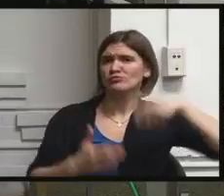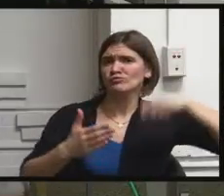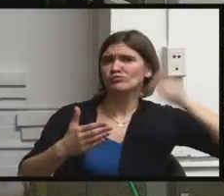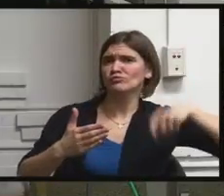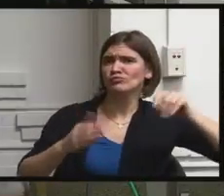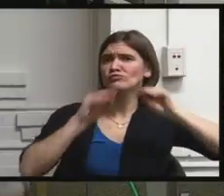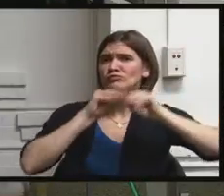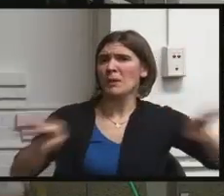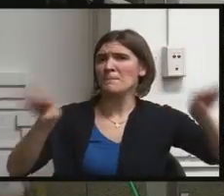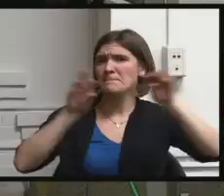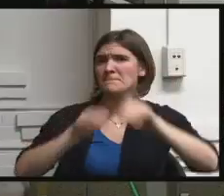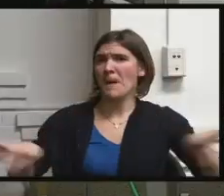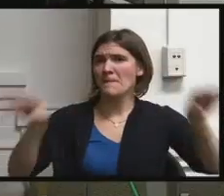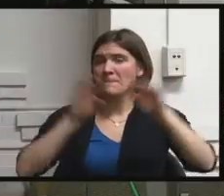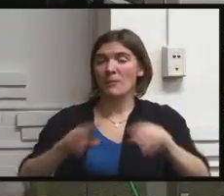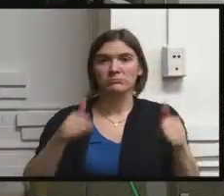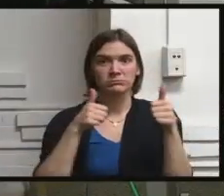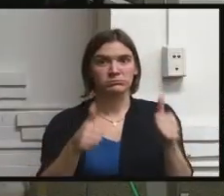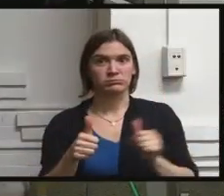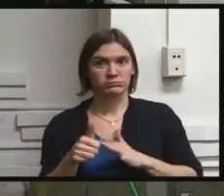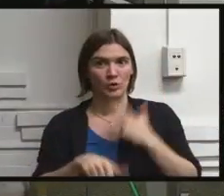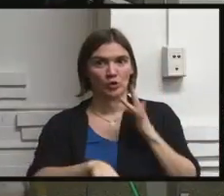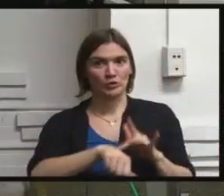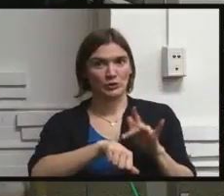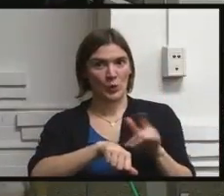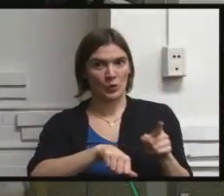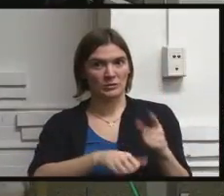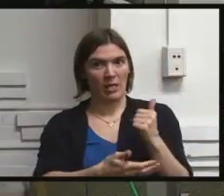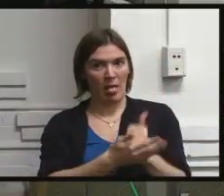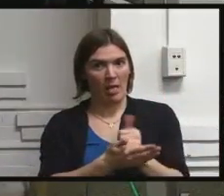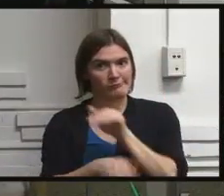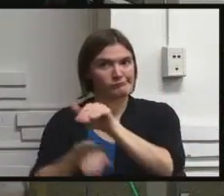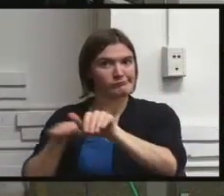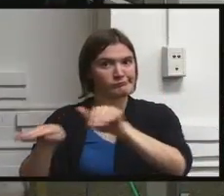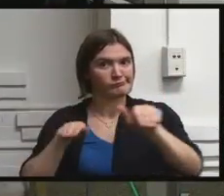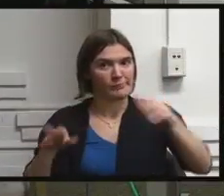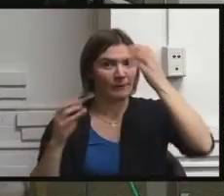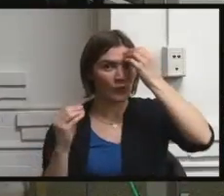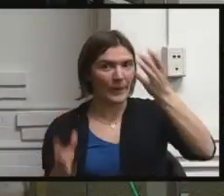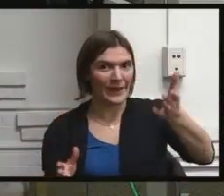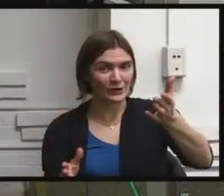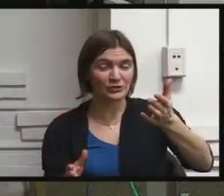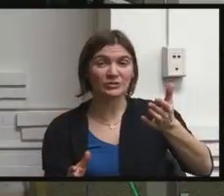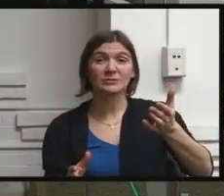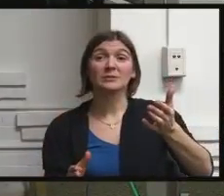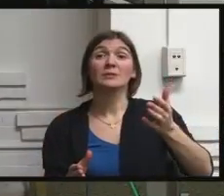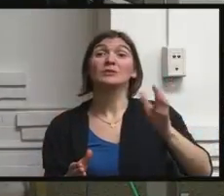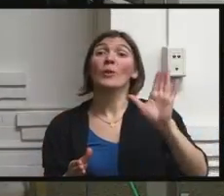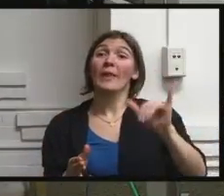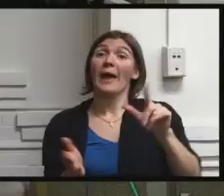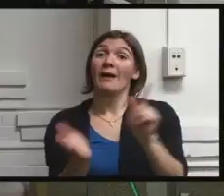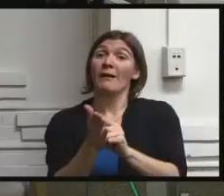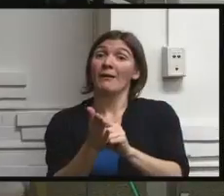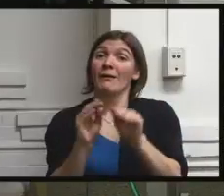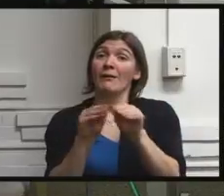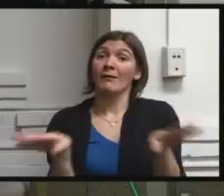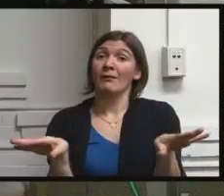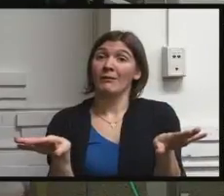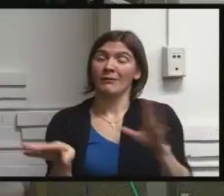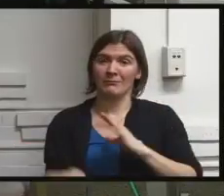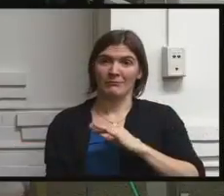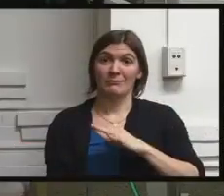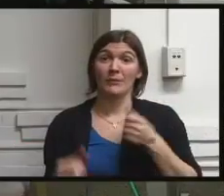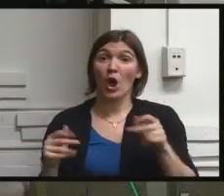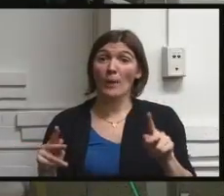been a fantastic resource for us. And in that downtown newsletter, that's